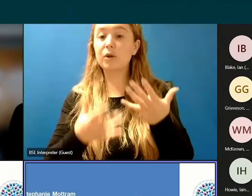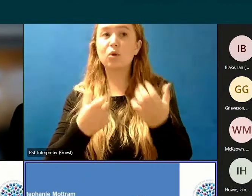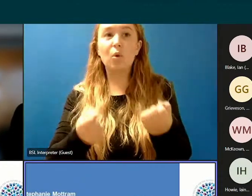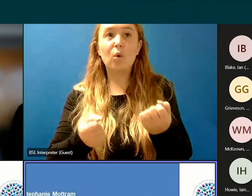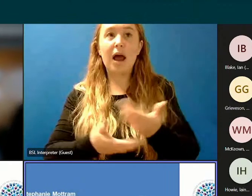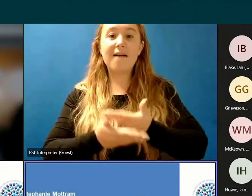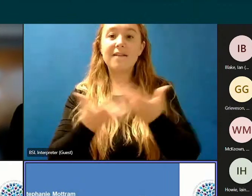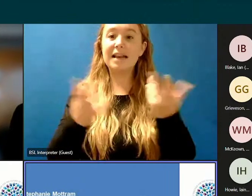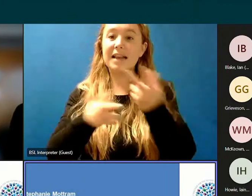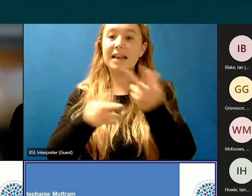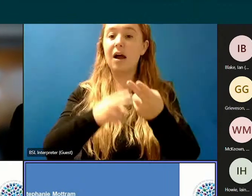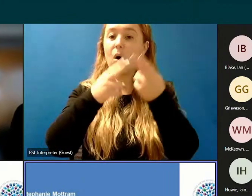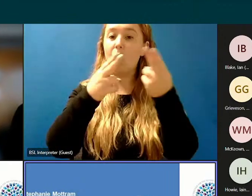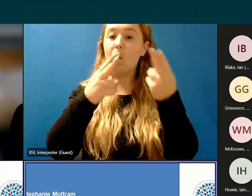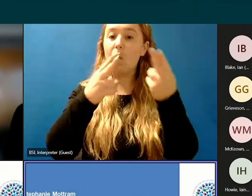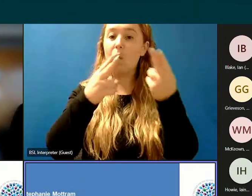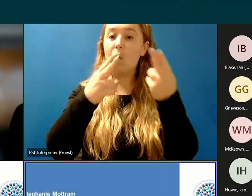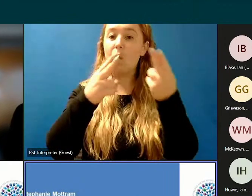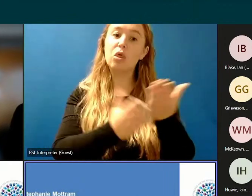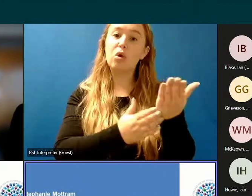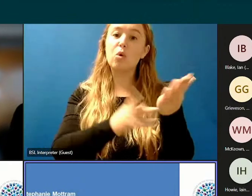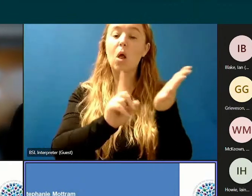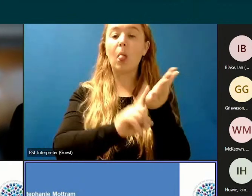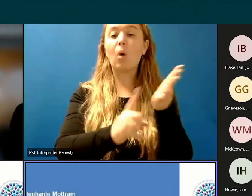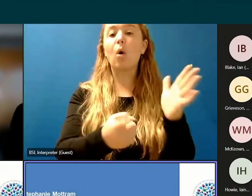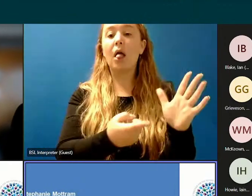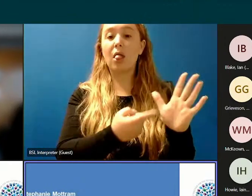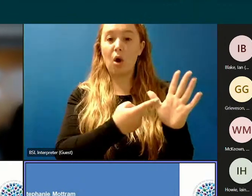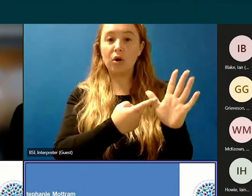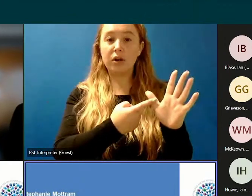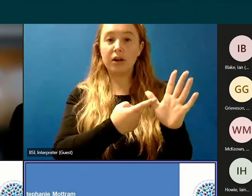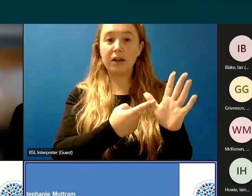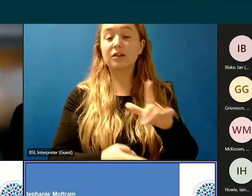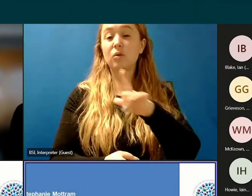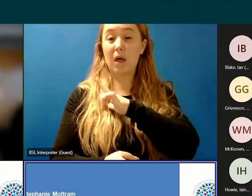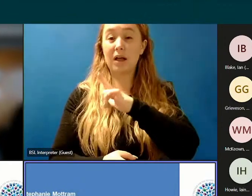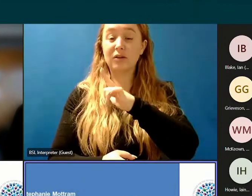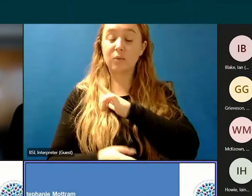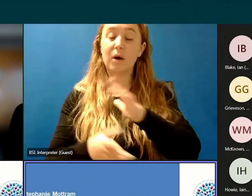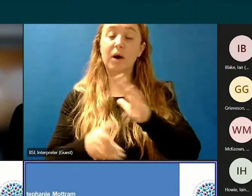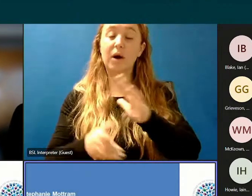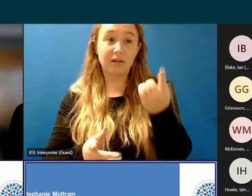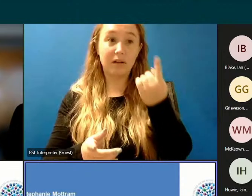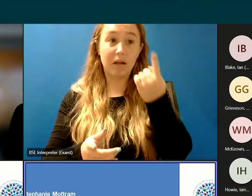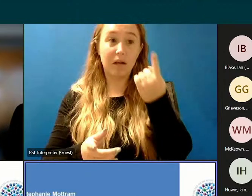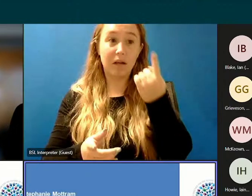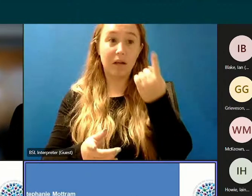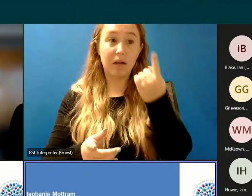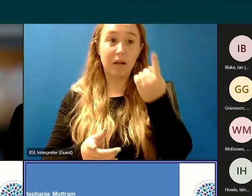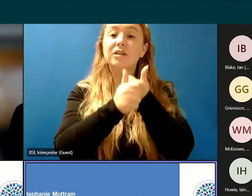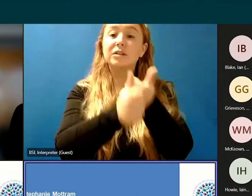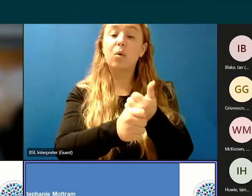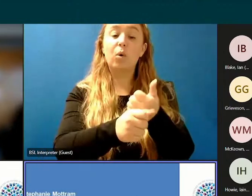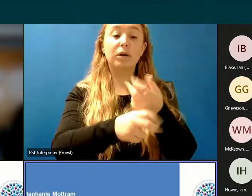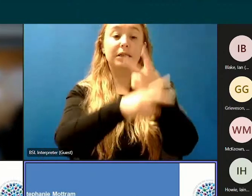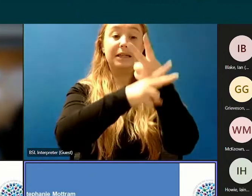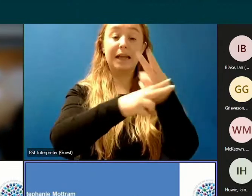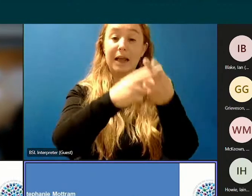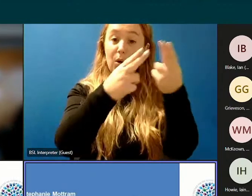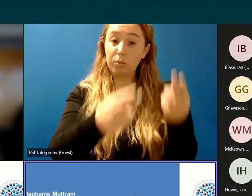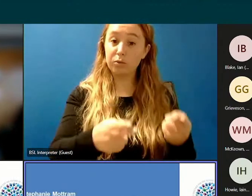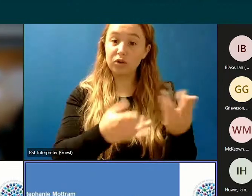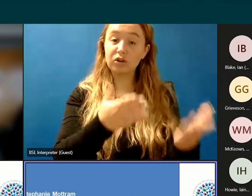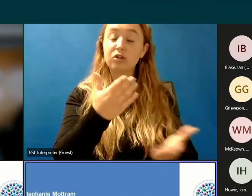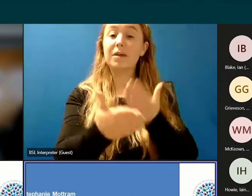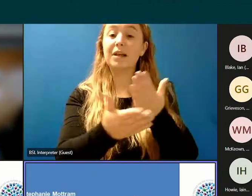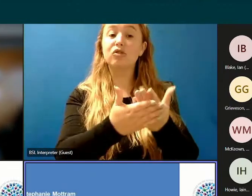care homes that are owned by local authority. And we need to look at how we are supporting our care homes to be sustainable and actually